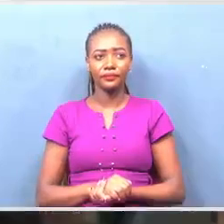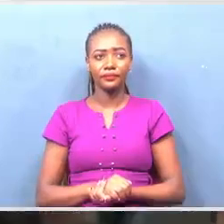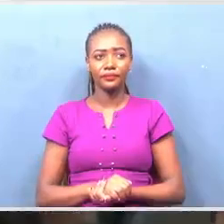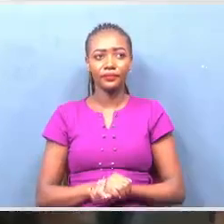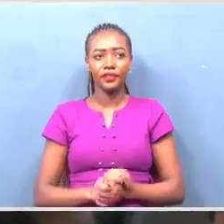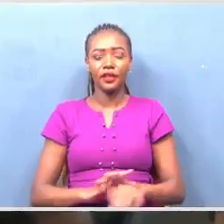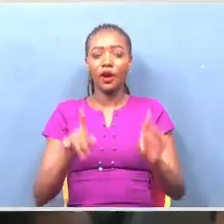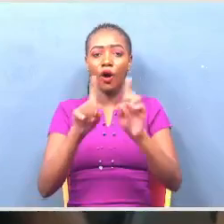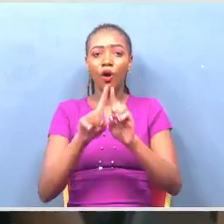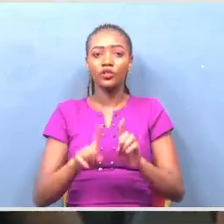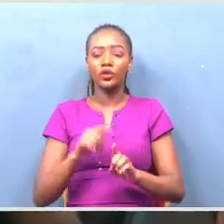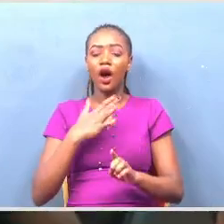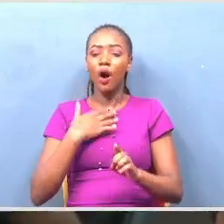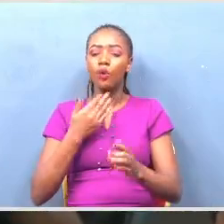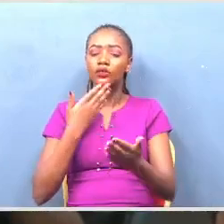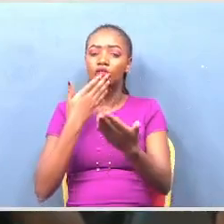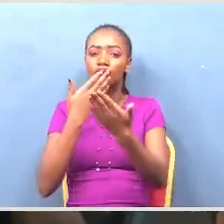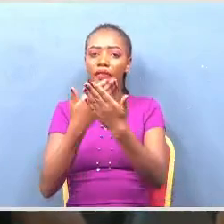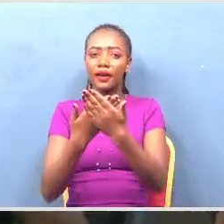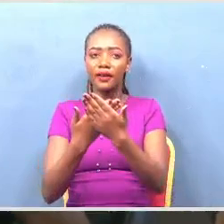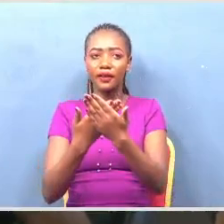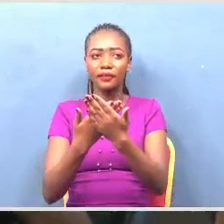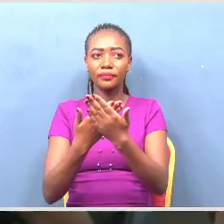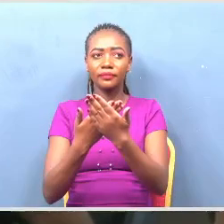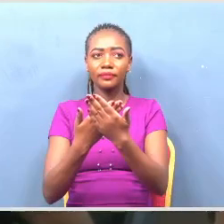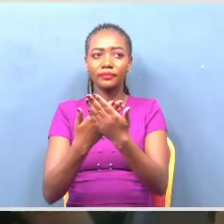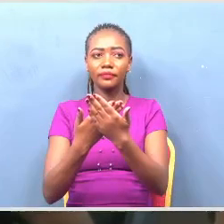I also want to thank